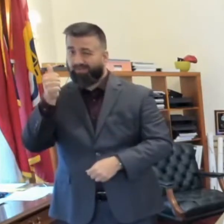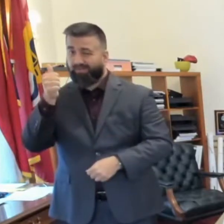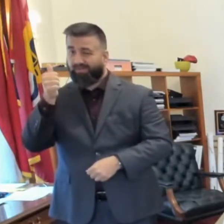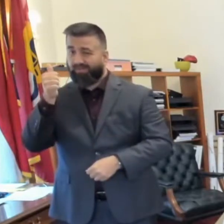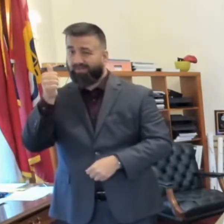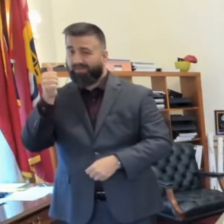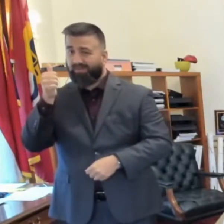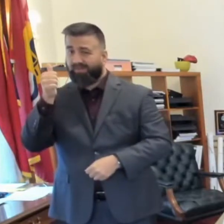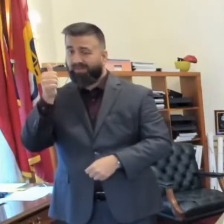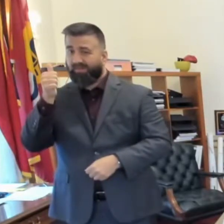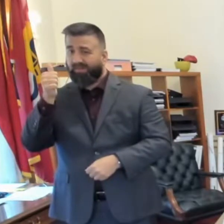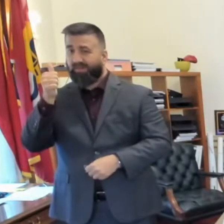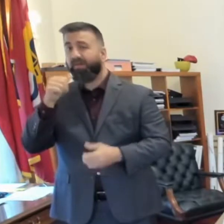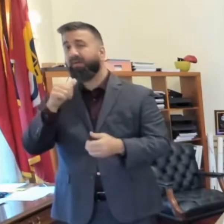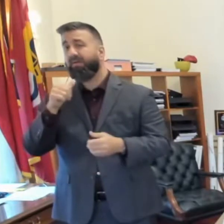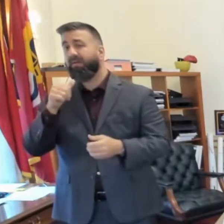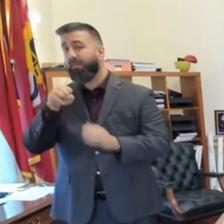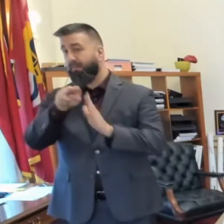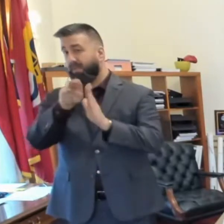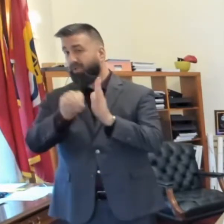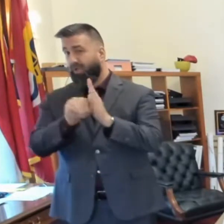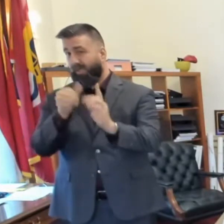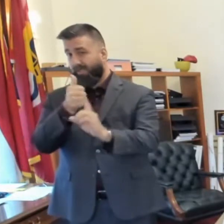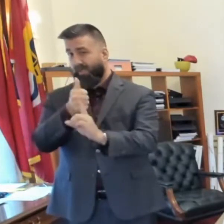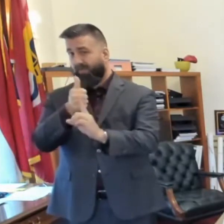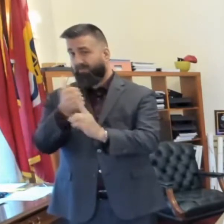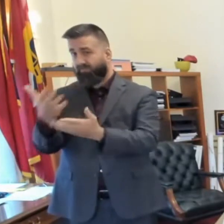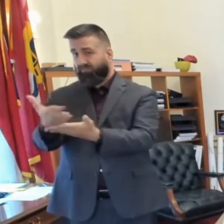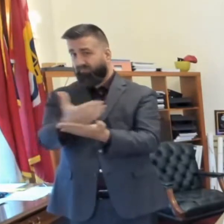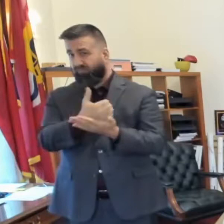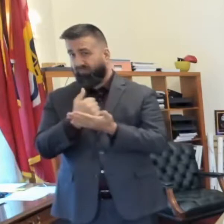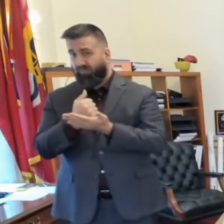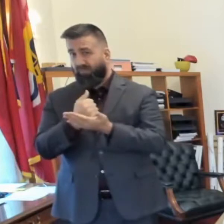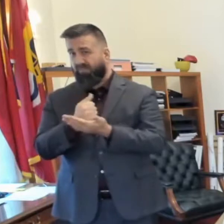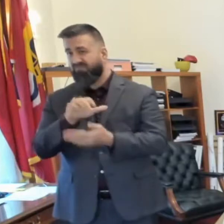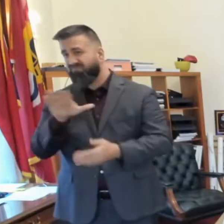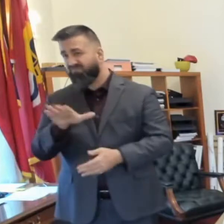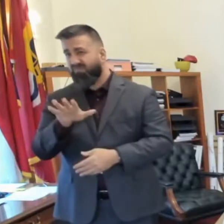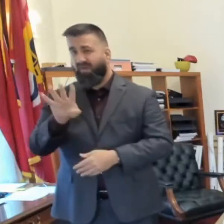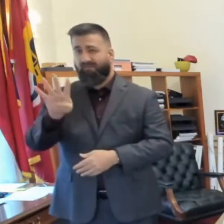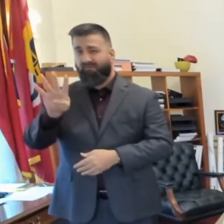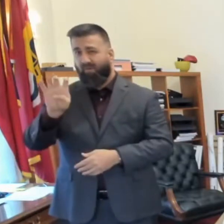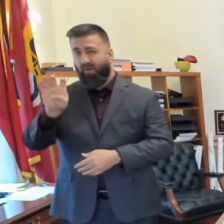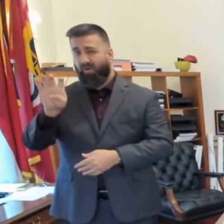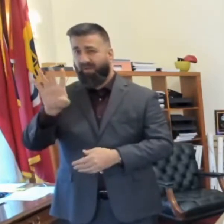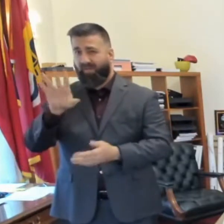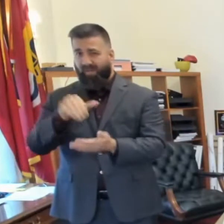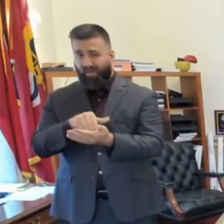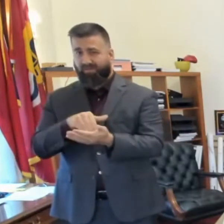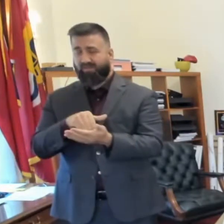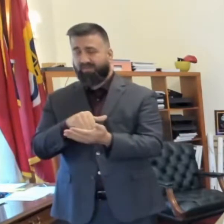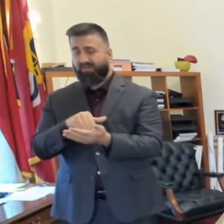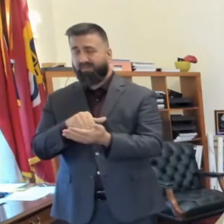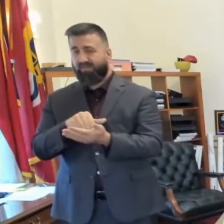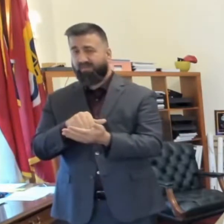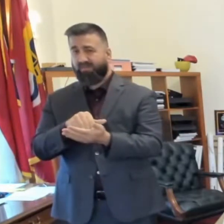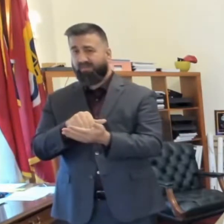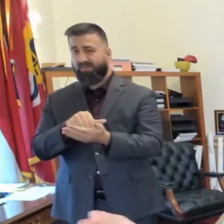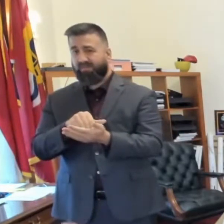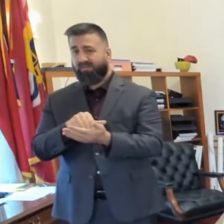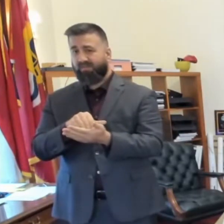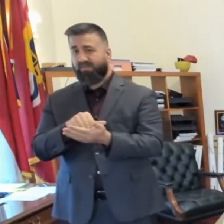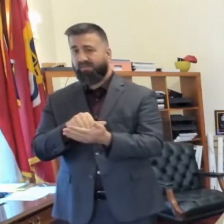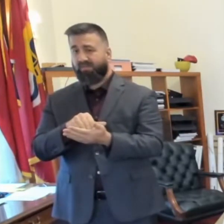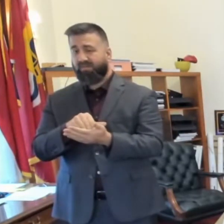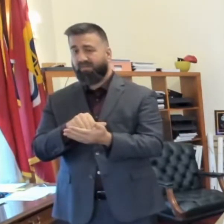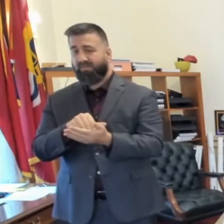that, Missouri would receive, based on population, about 400,000 doses. And then